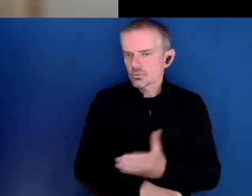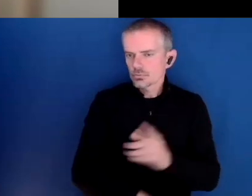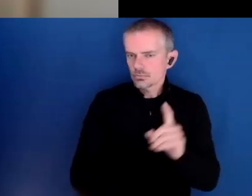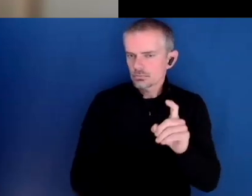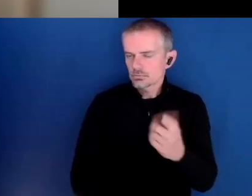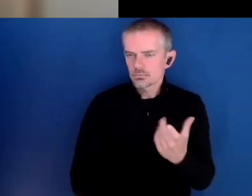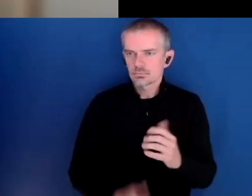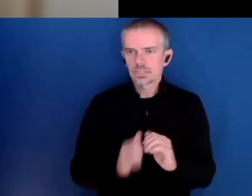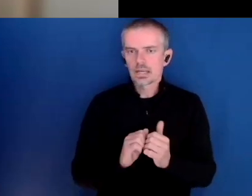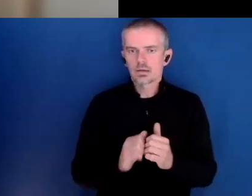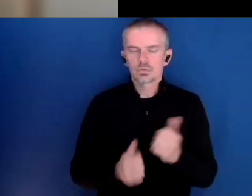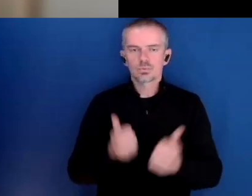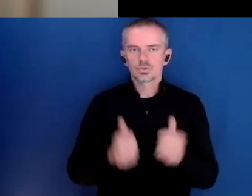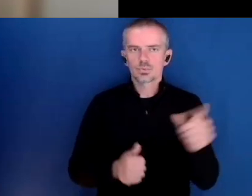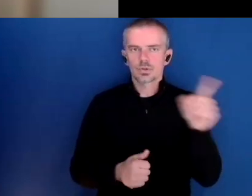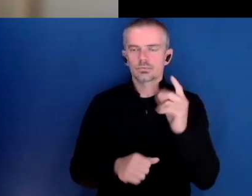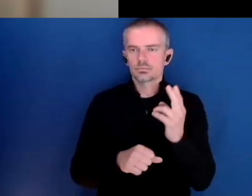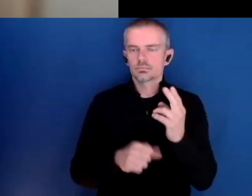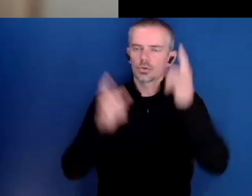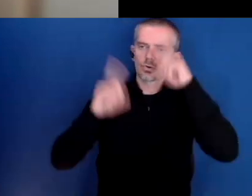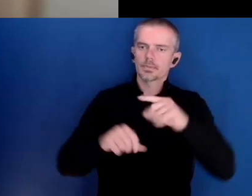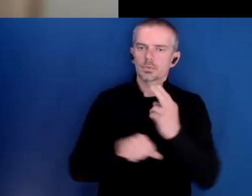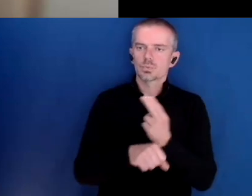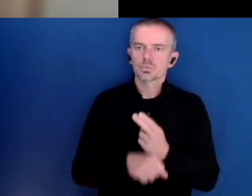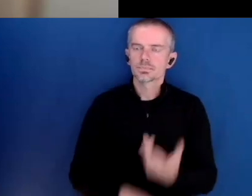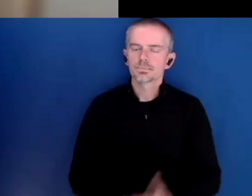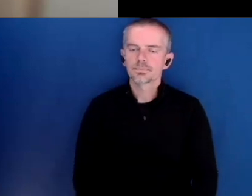tools might be utilized for those?